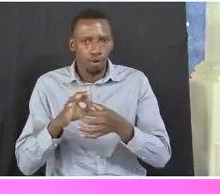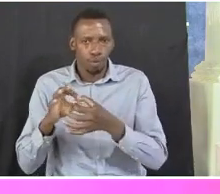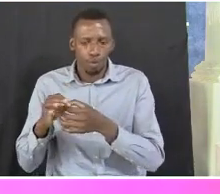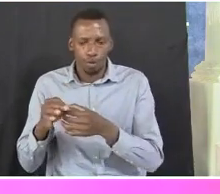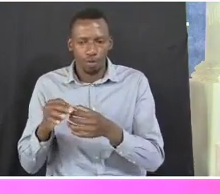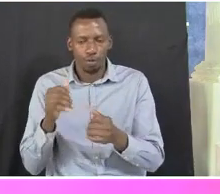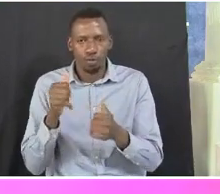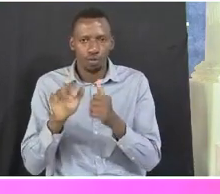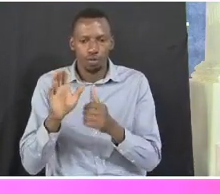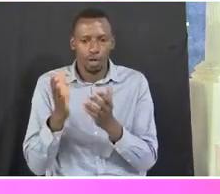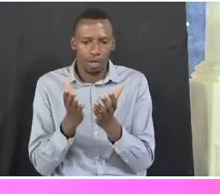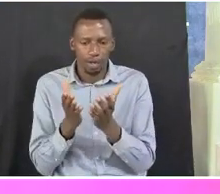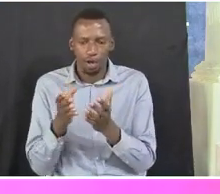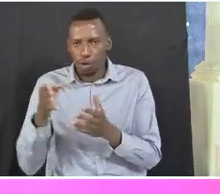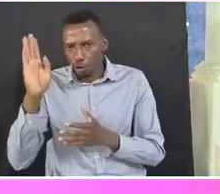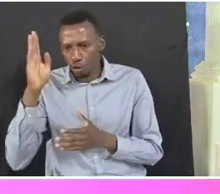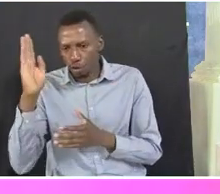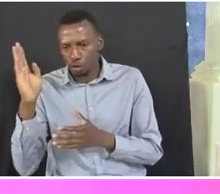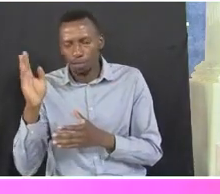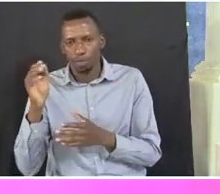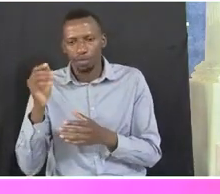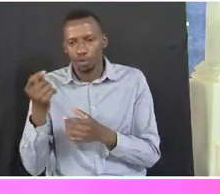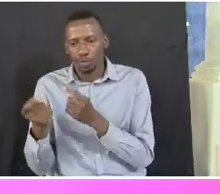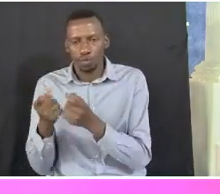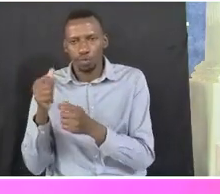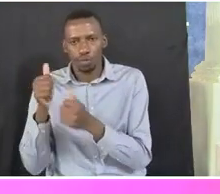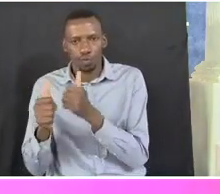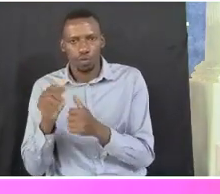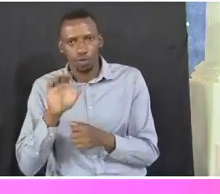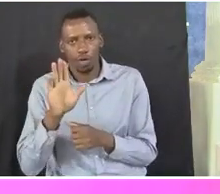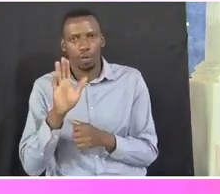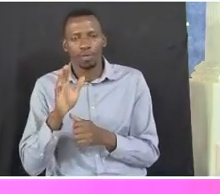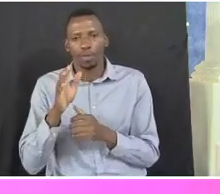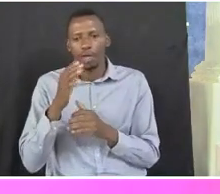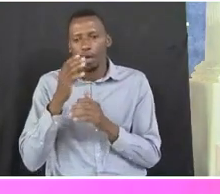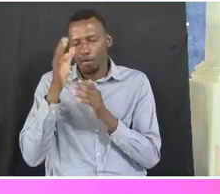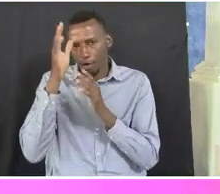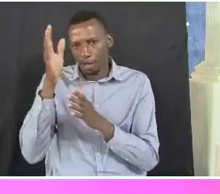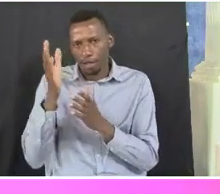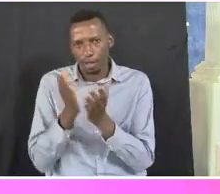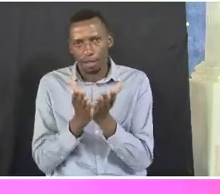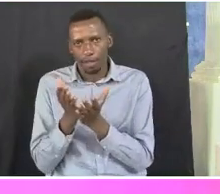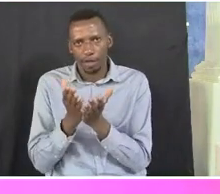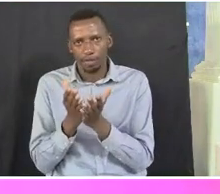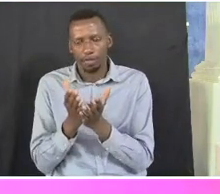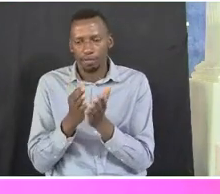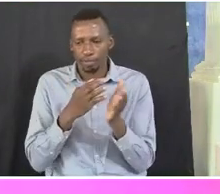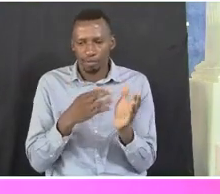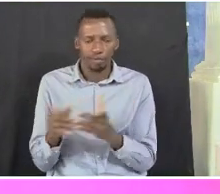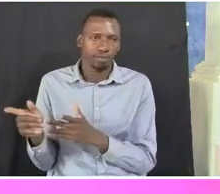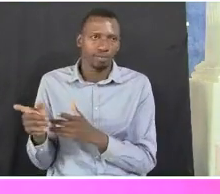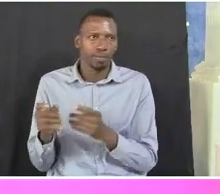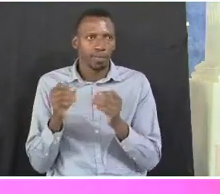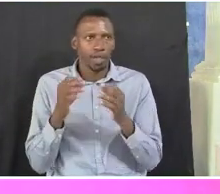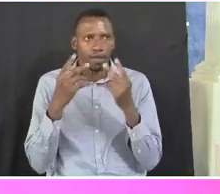other side of the river and in Egypt. Serve the Lord, and if it seems evil